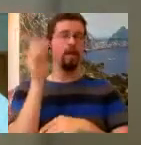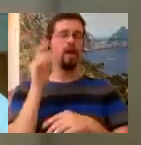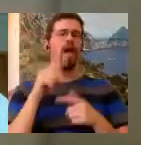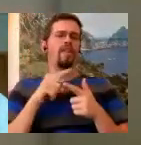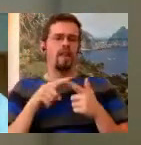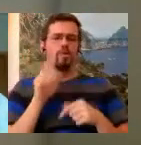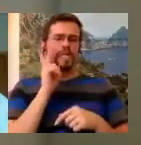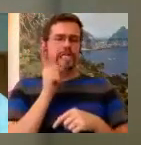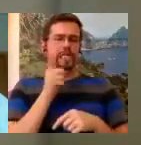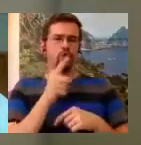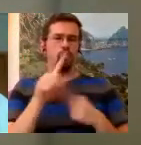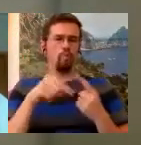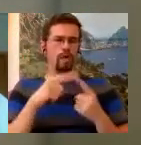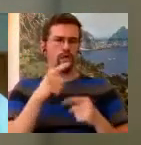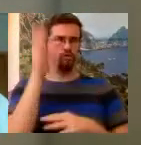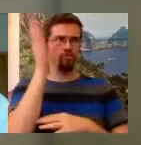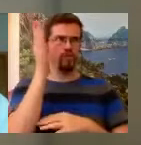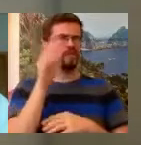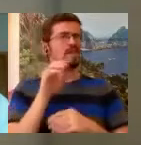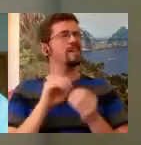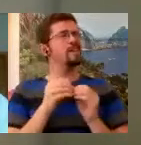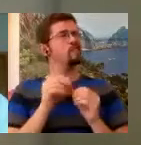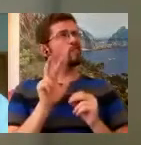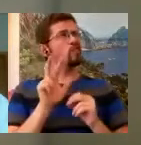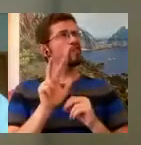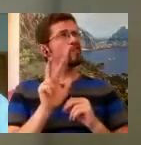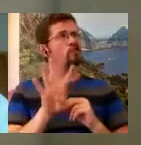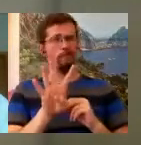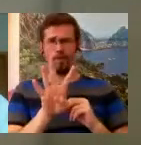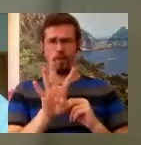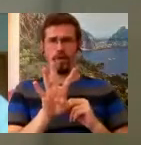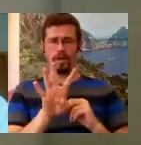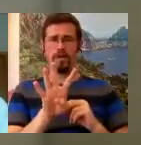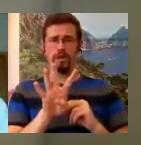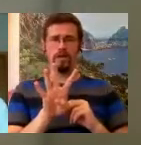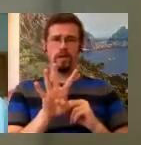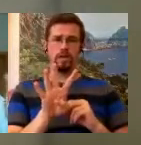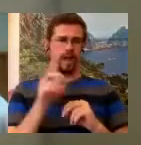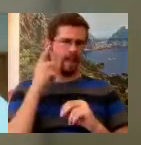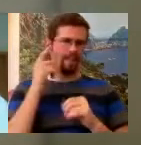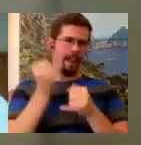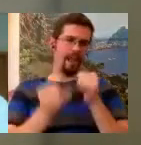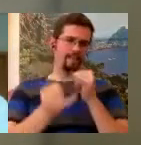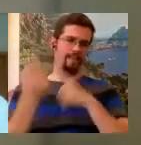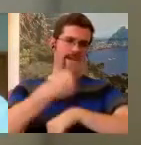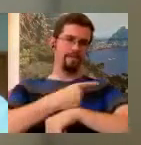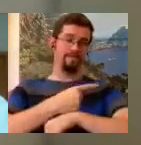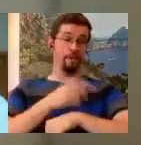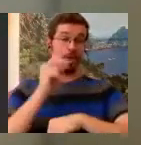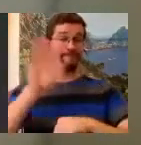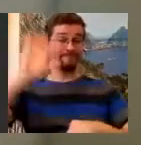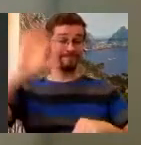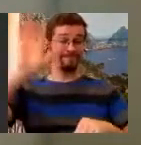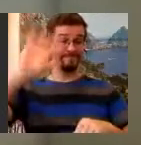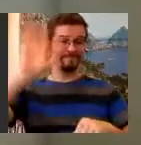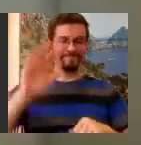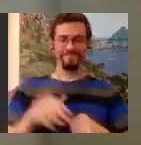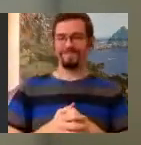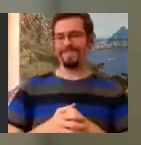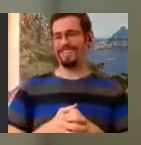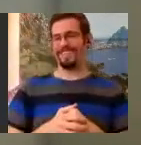your presentation number 34. Is that what it is? Okay. on the last day. See you later. Sorry. Okay, it's so